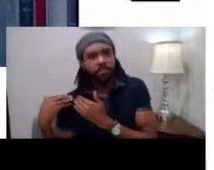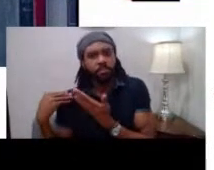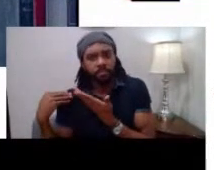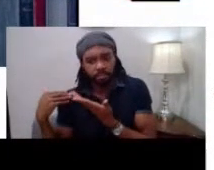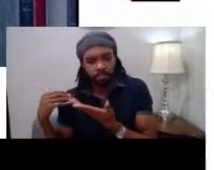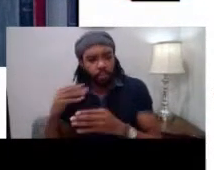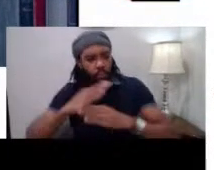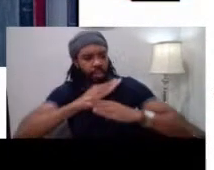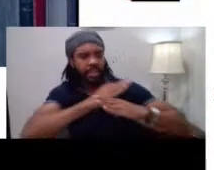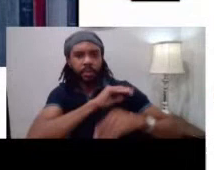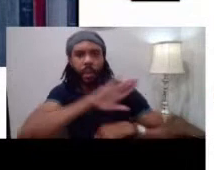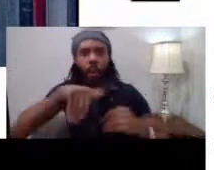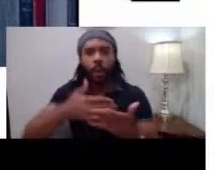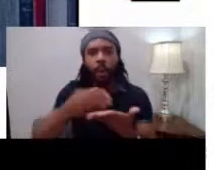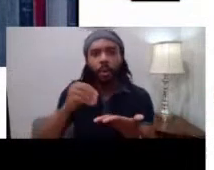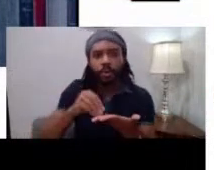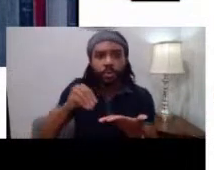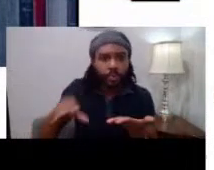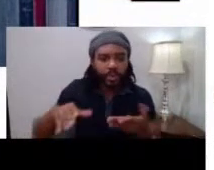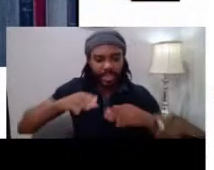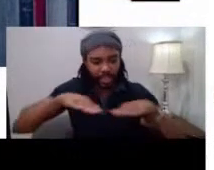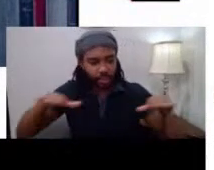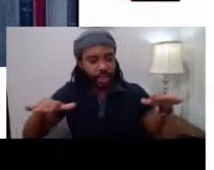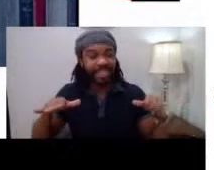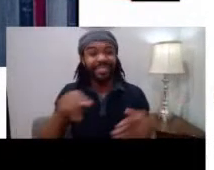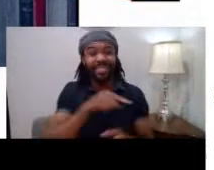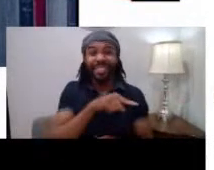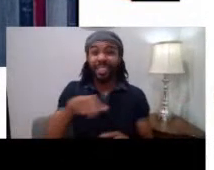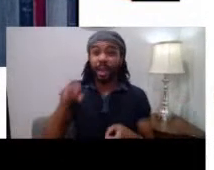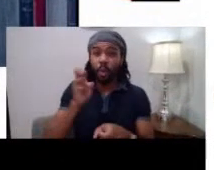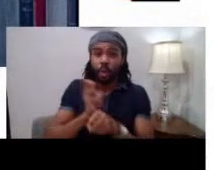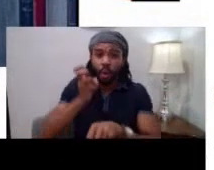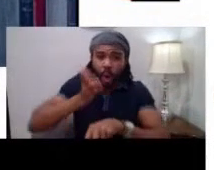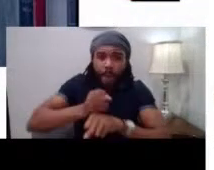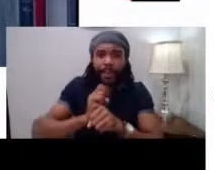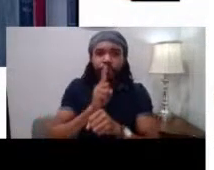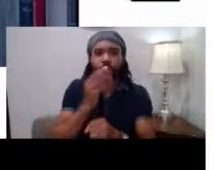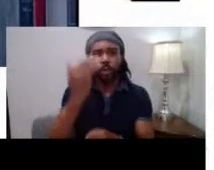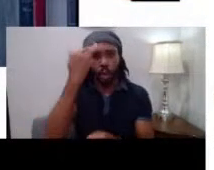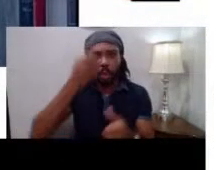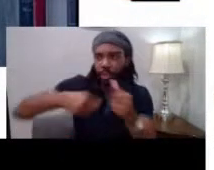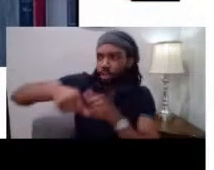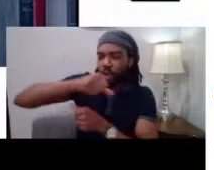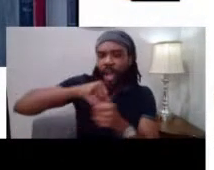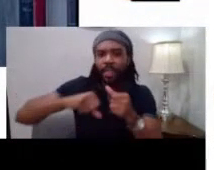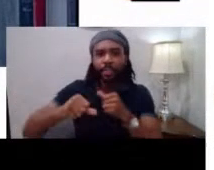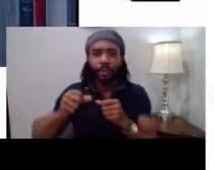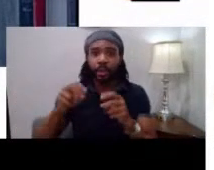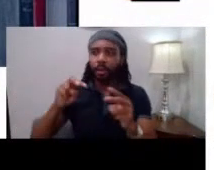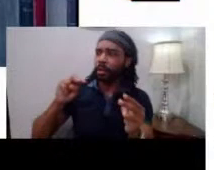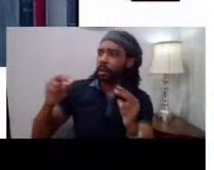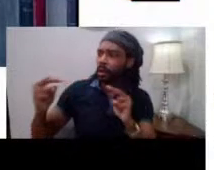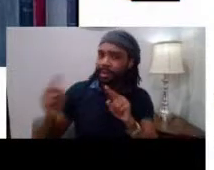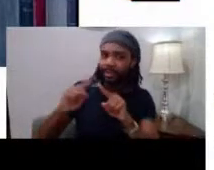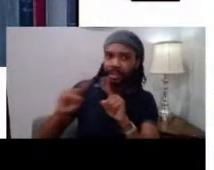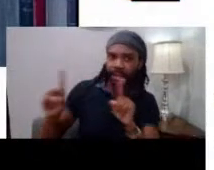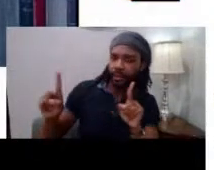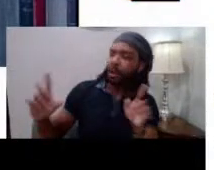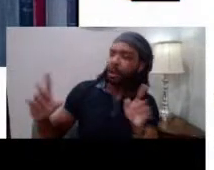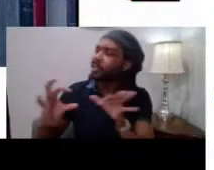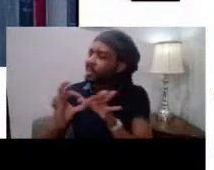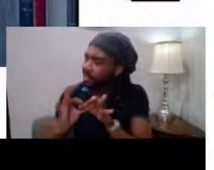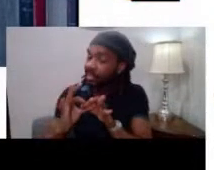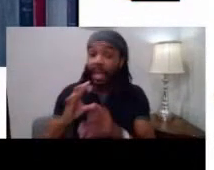are working hard to get to know each other across lines of difference, and their educators are trying to prepare them to